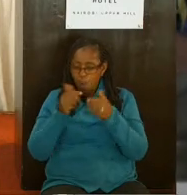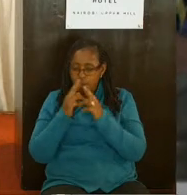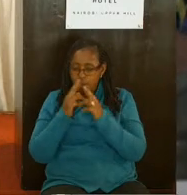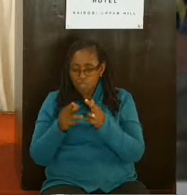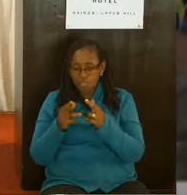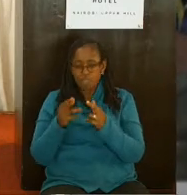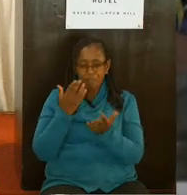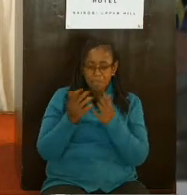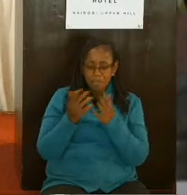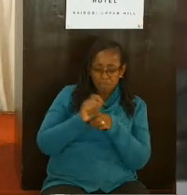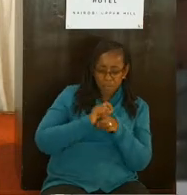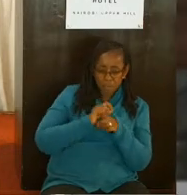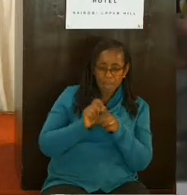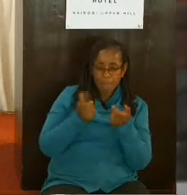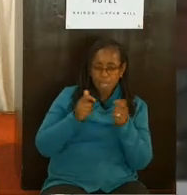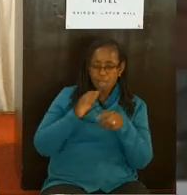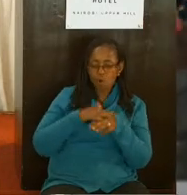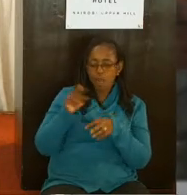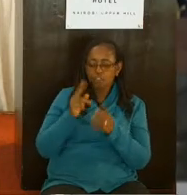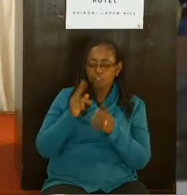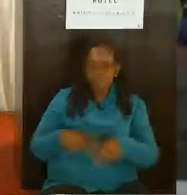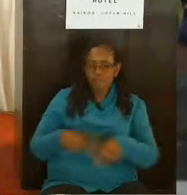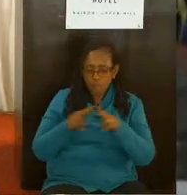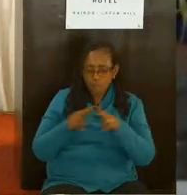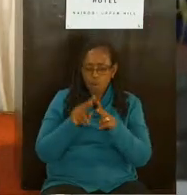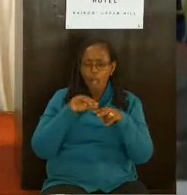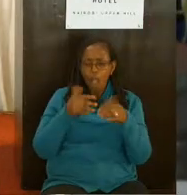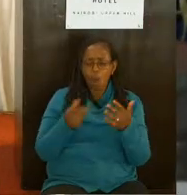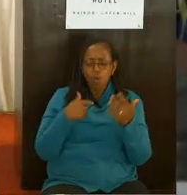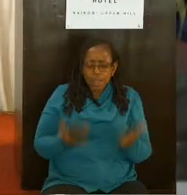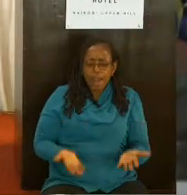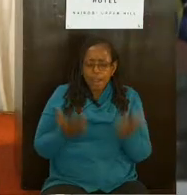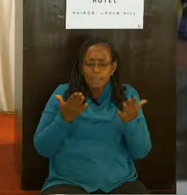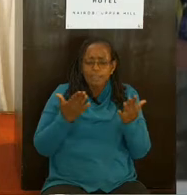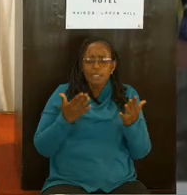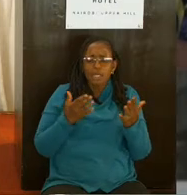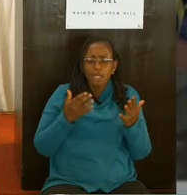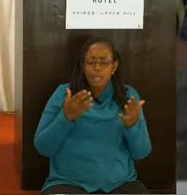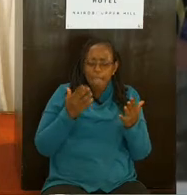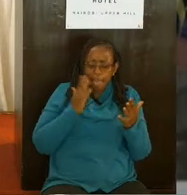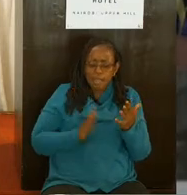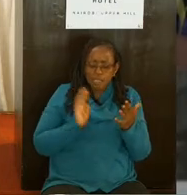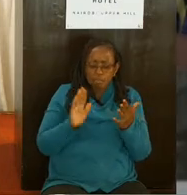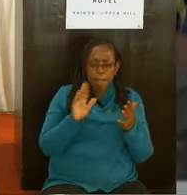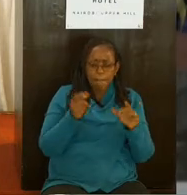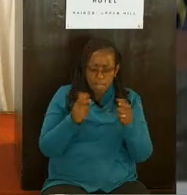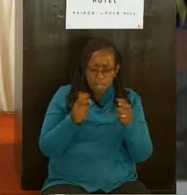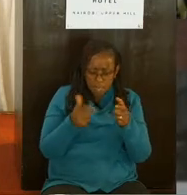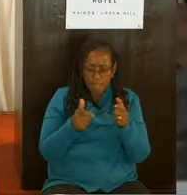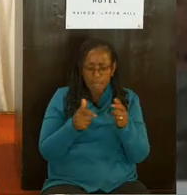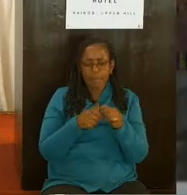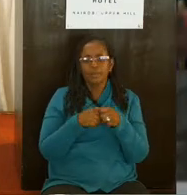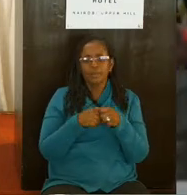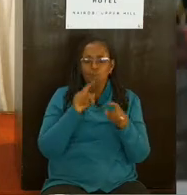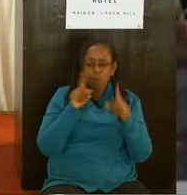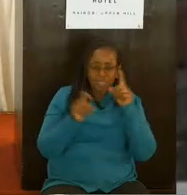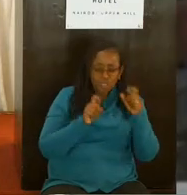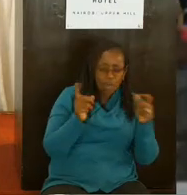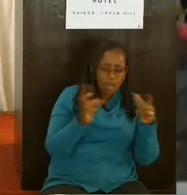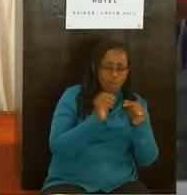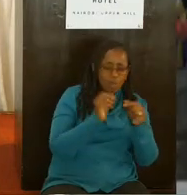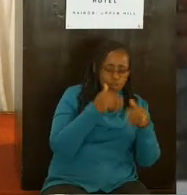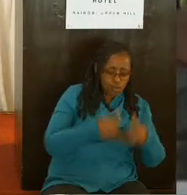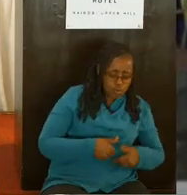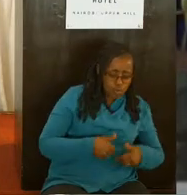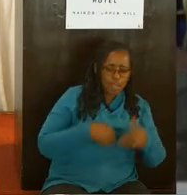values how do we enhance the code of conduct for media as well to reflect that questions around the youth